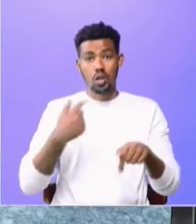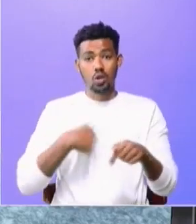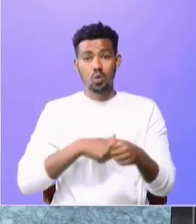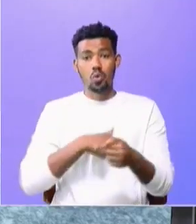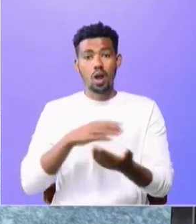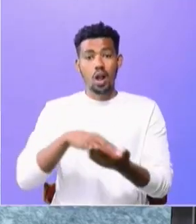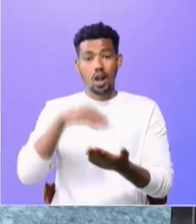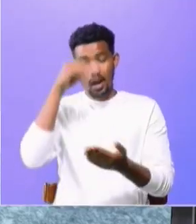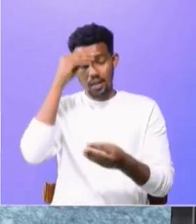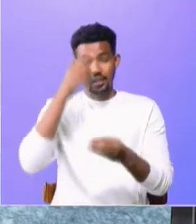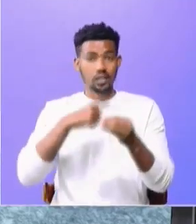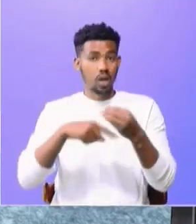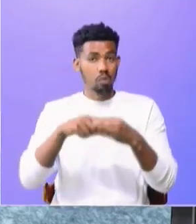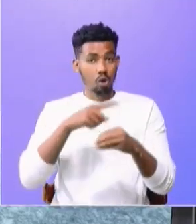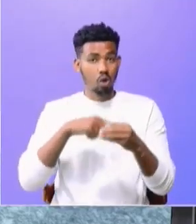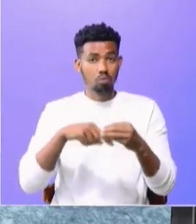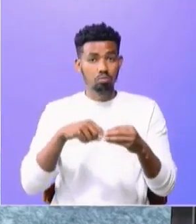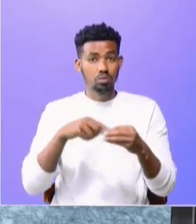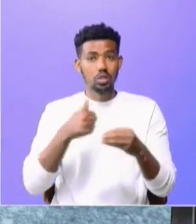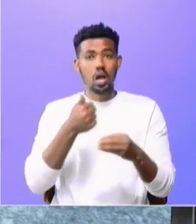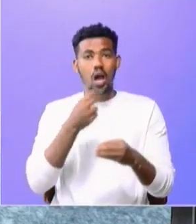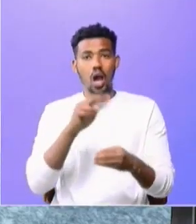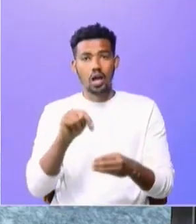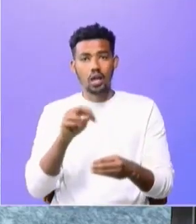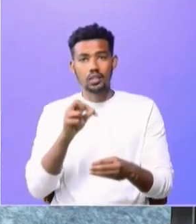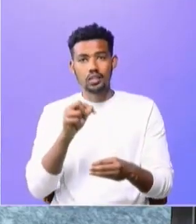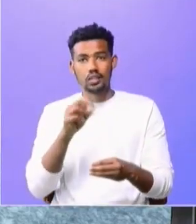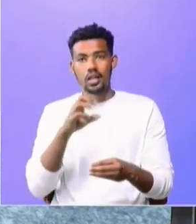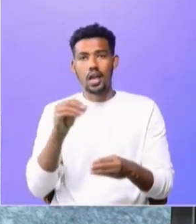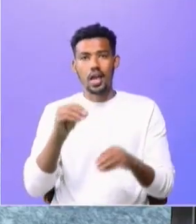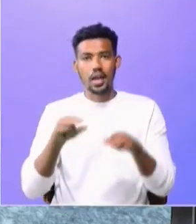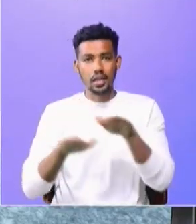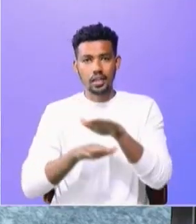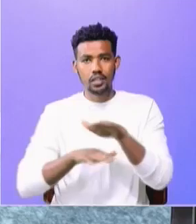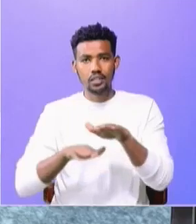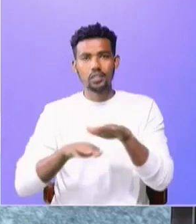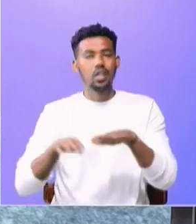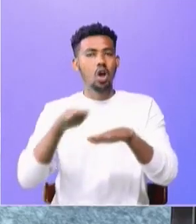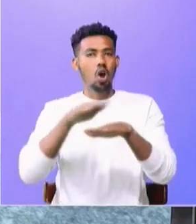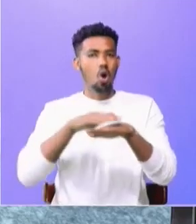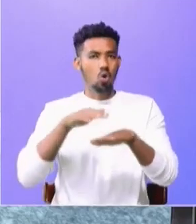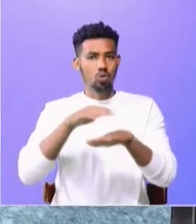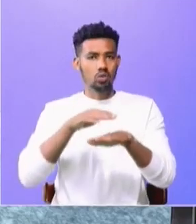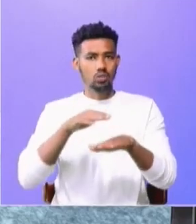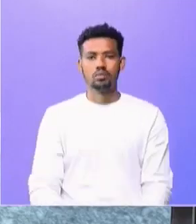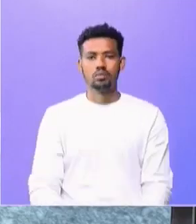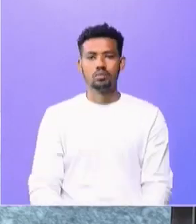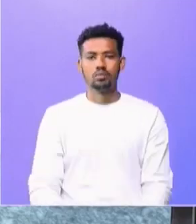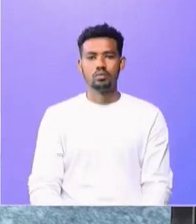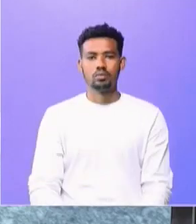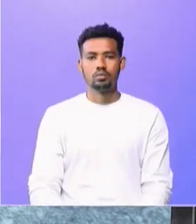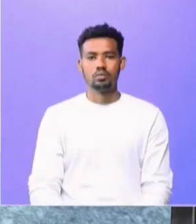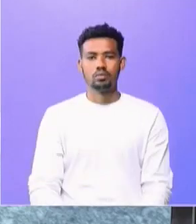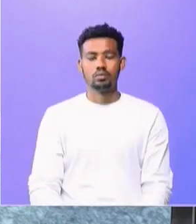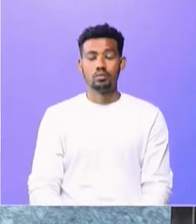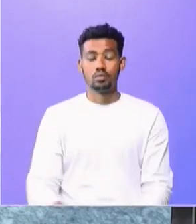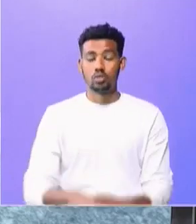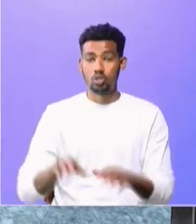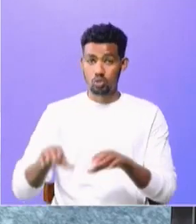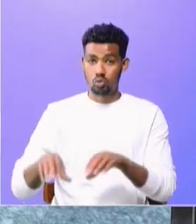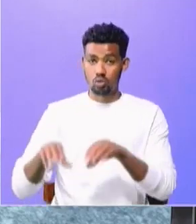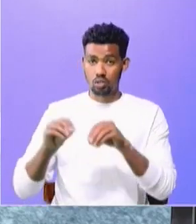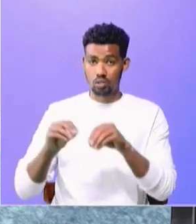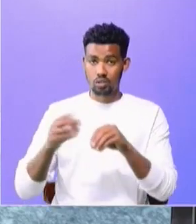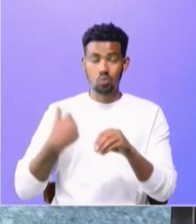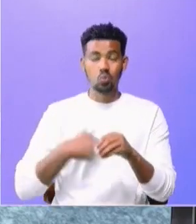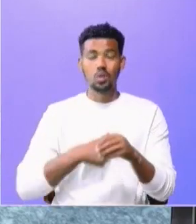to learn about at, in, and on. Let us start today's lesson. Students, we can